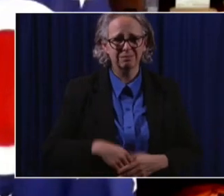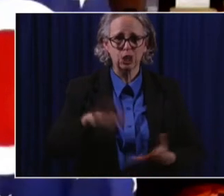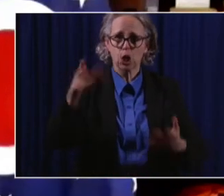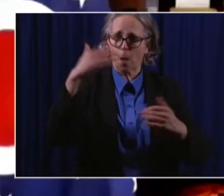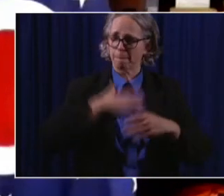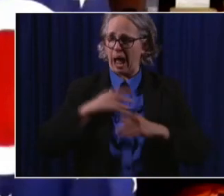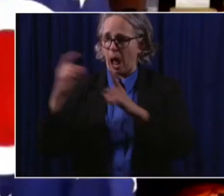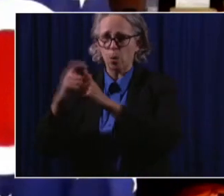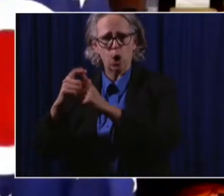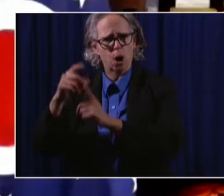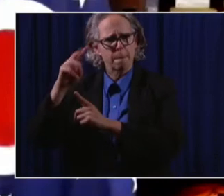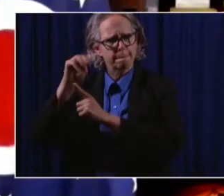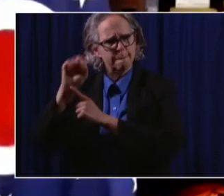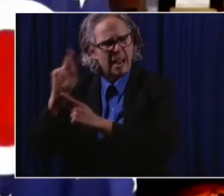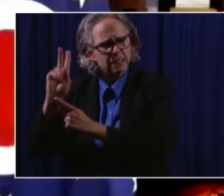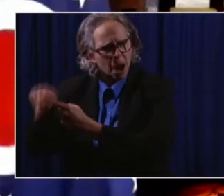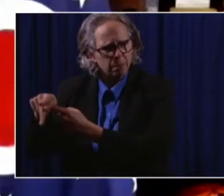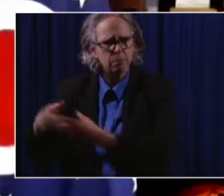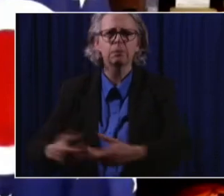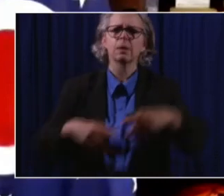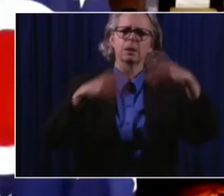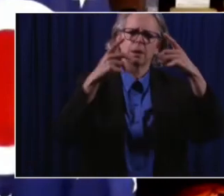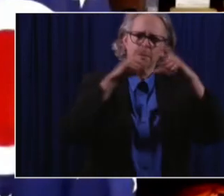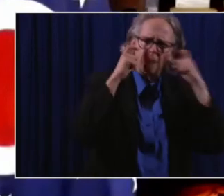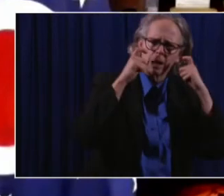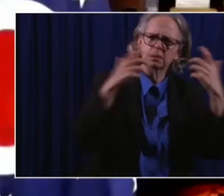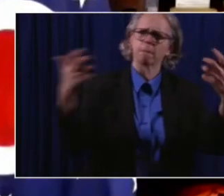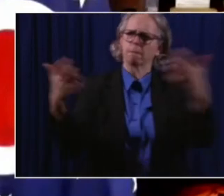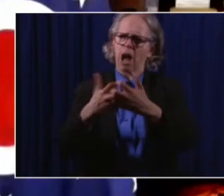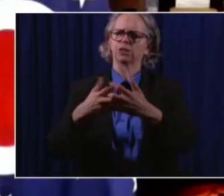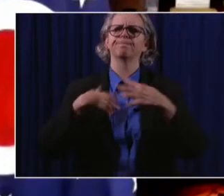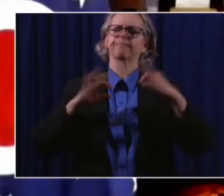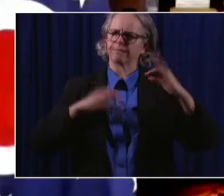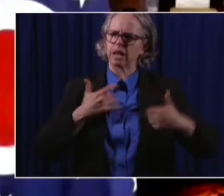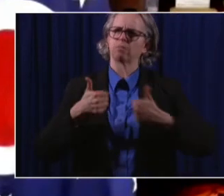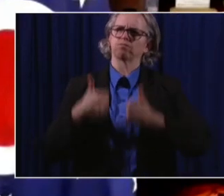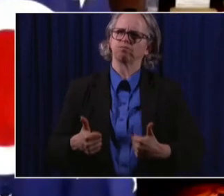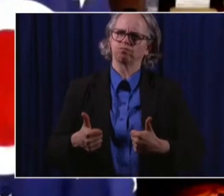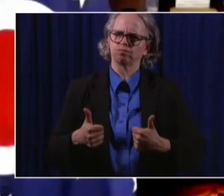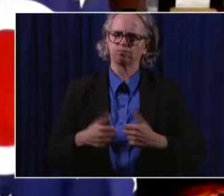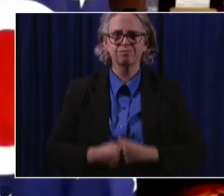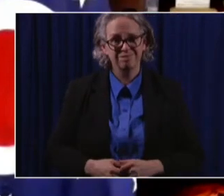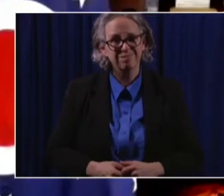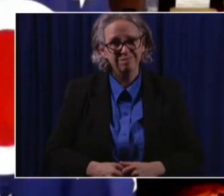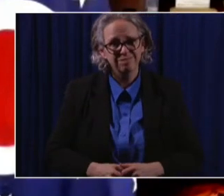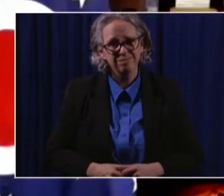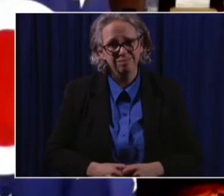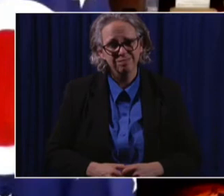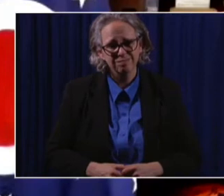to do that and believe that is consistent with what we've been saying.